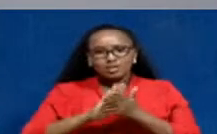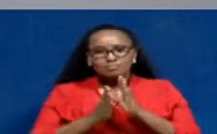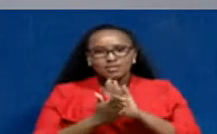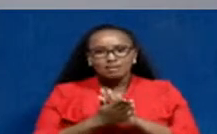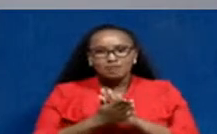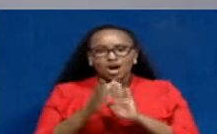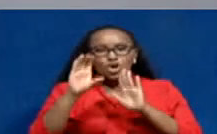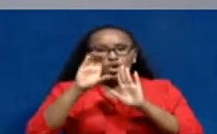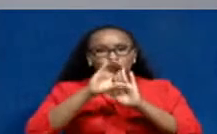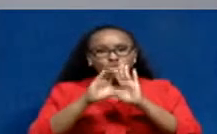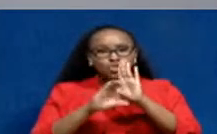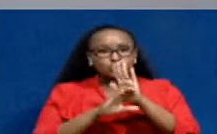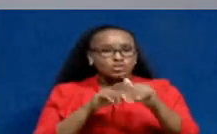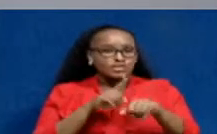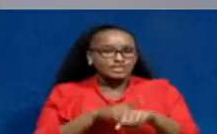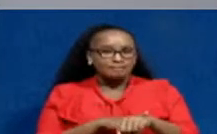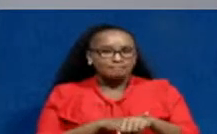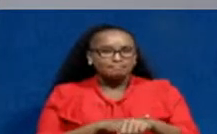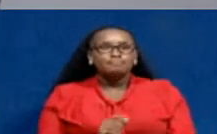constitutional moment.